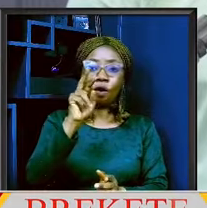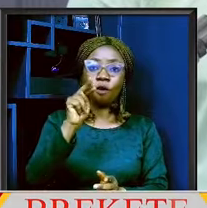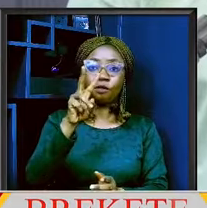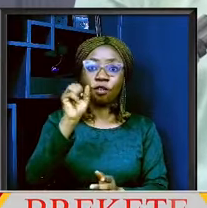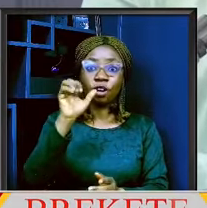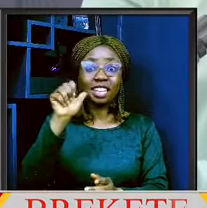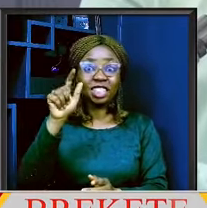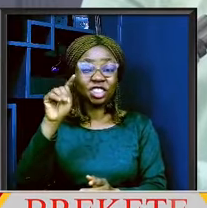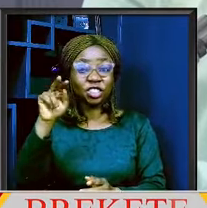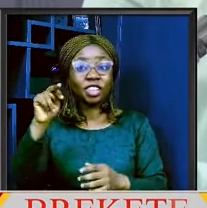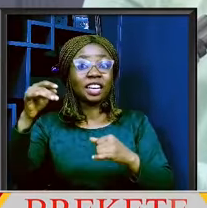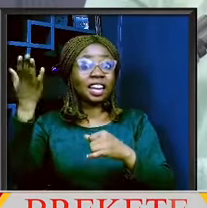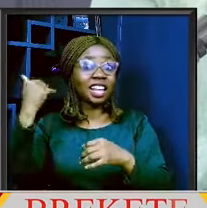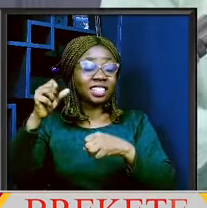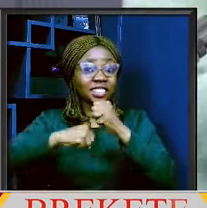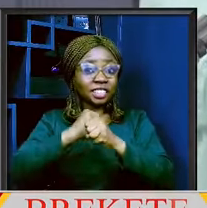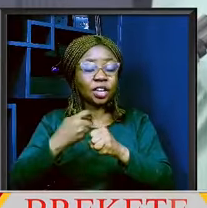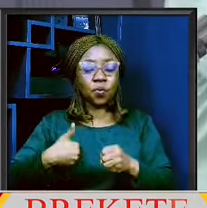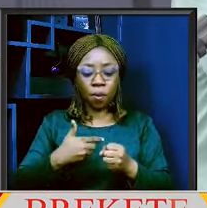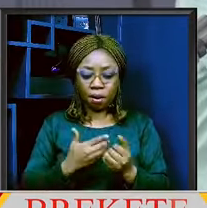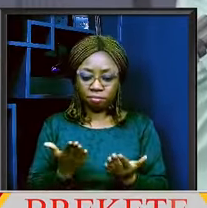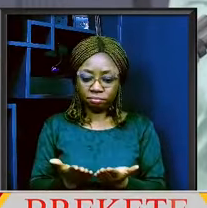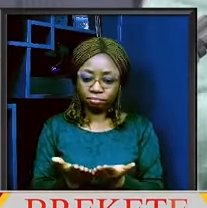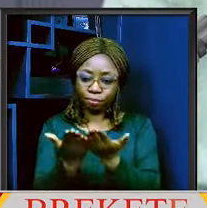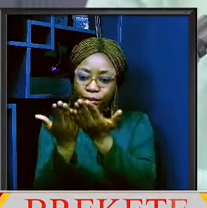year, we presented his name